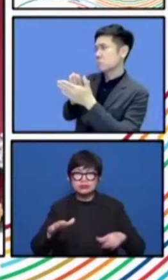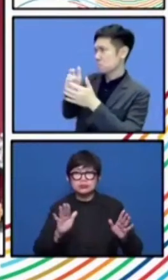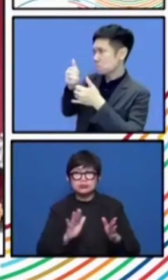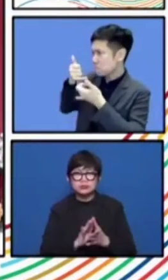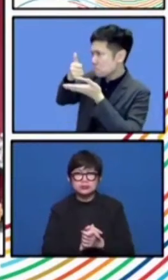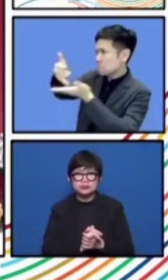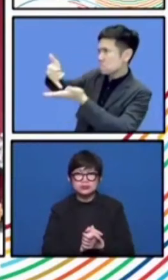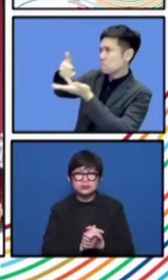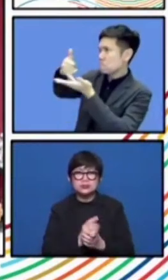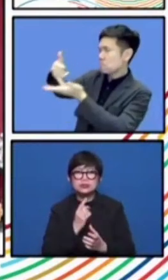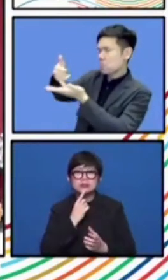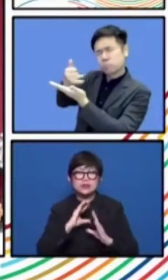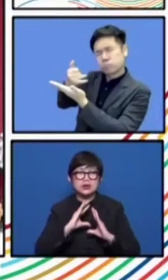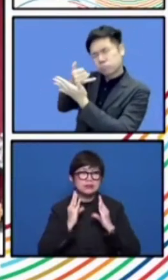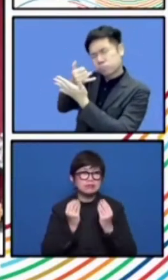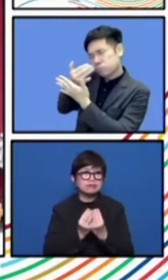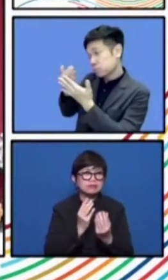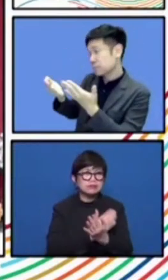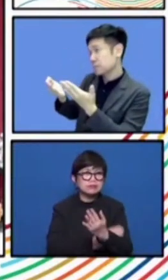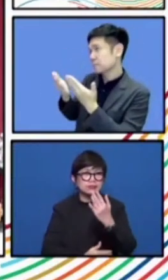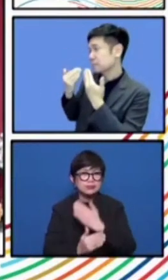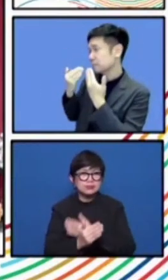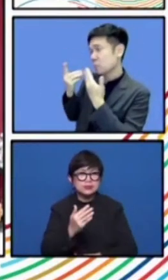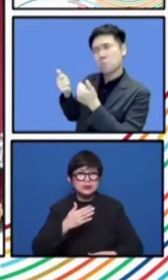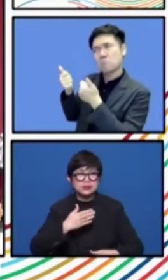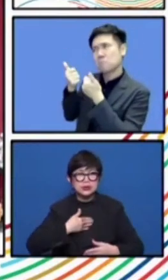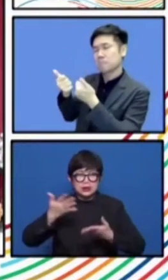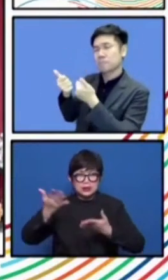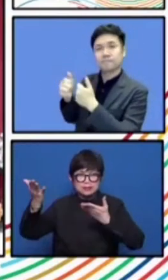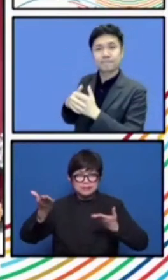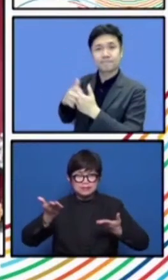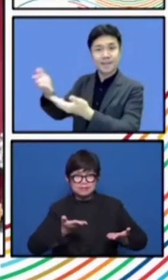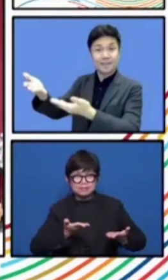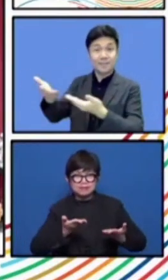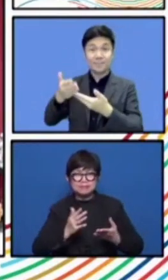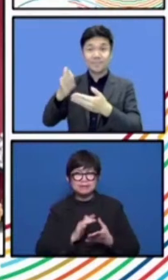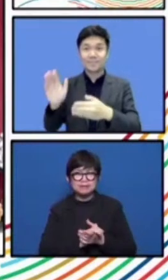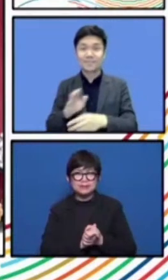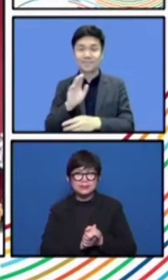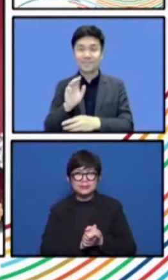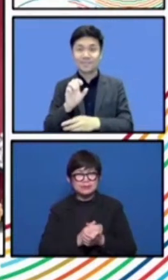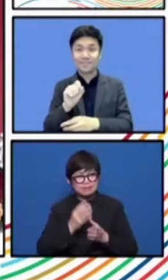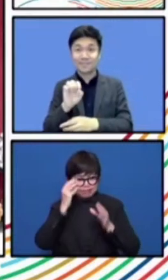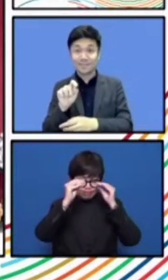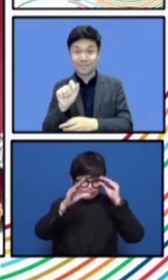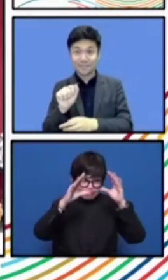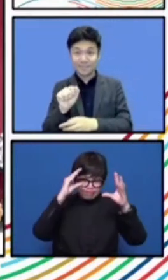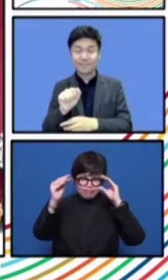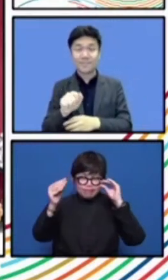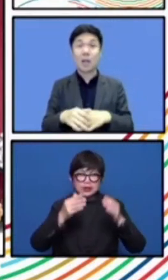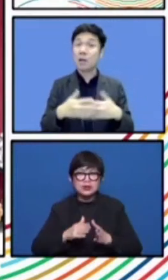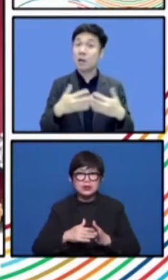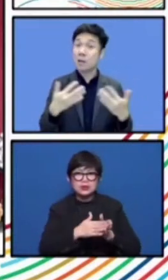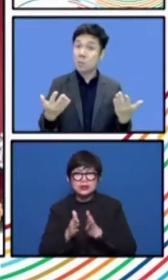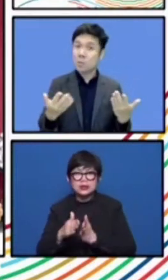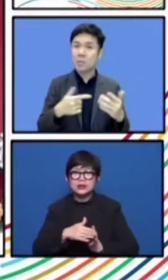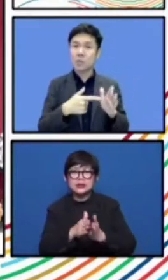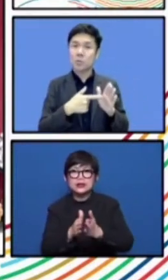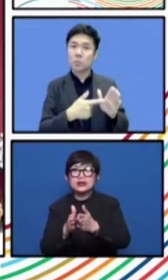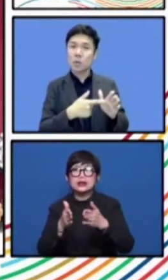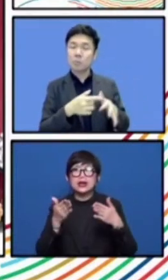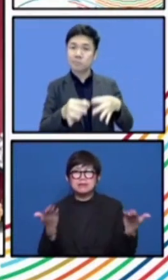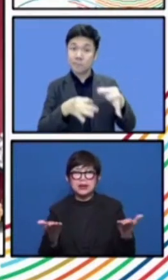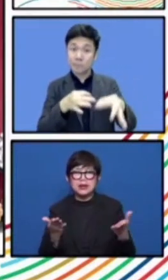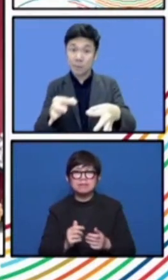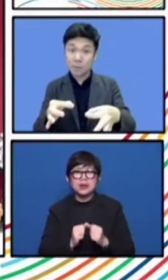Mr welcome Mr seta um could you share with us what are some of the effective strategies to strengthen